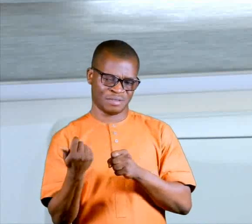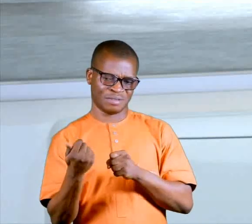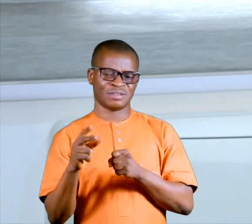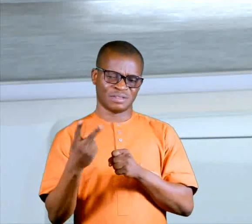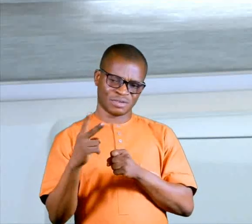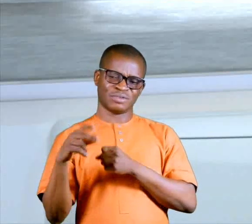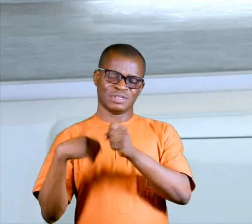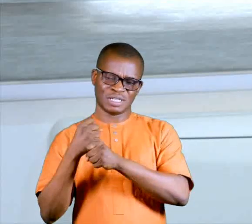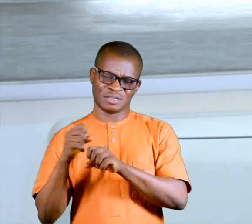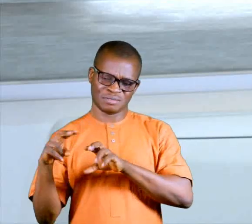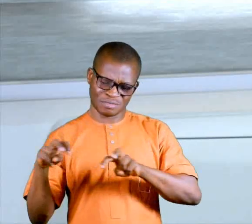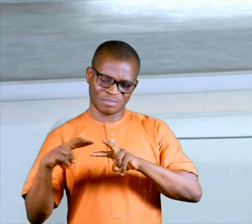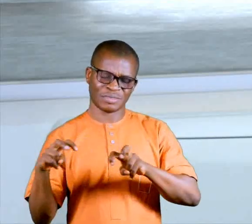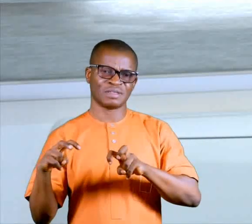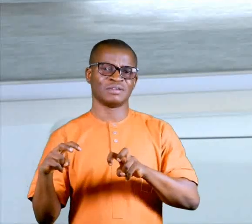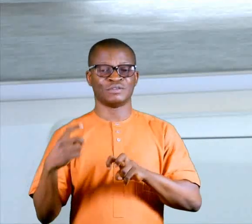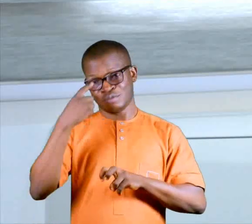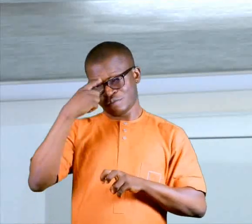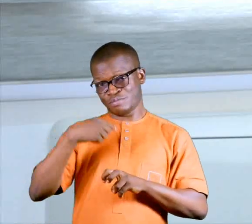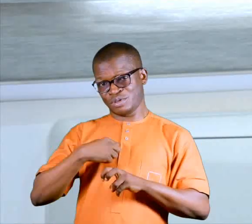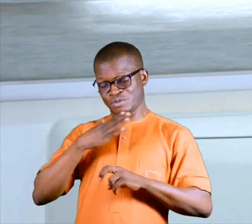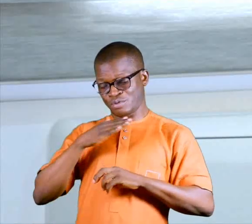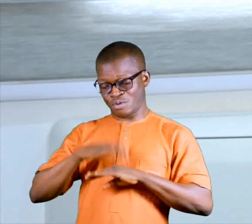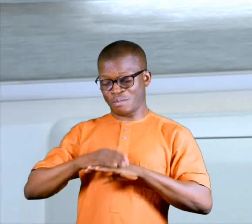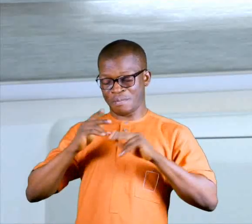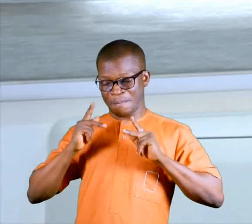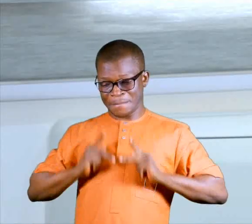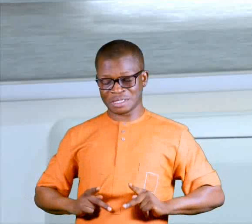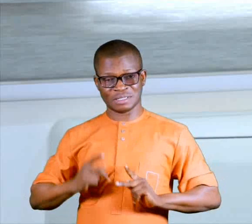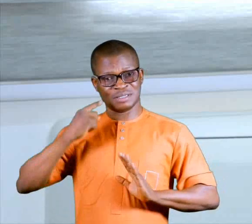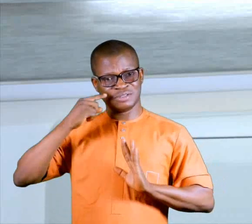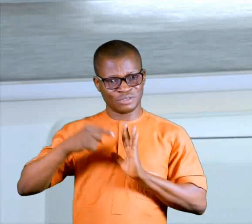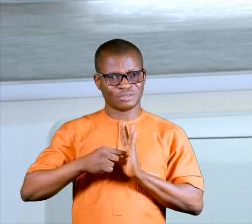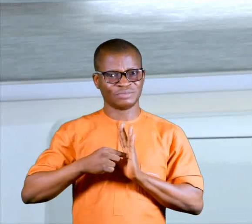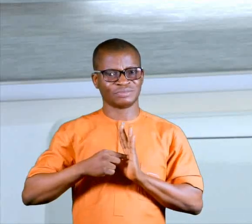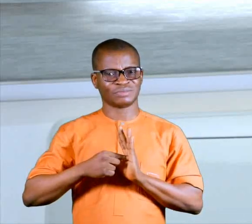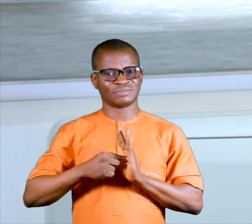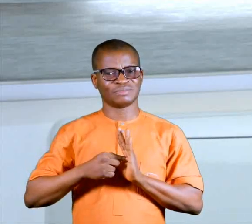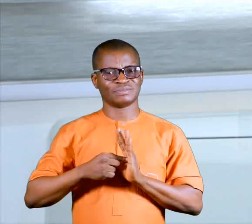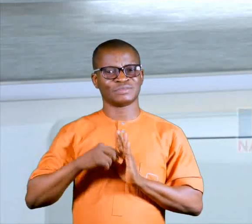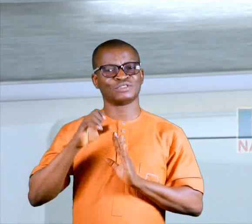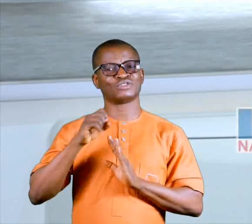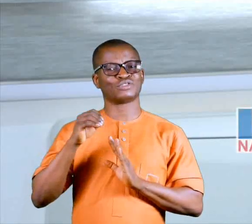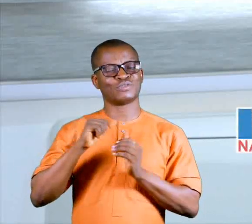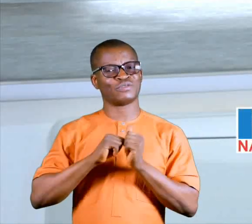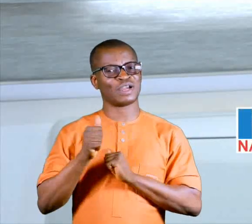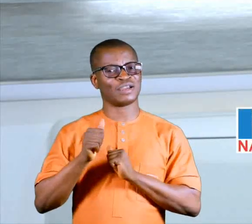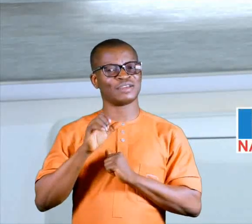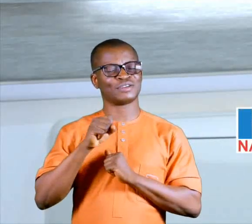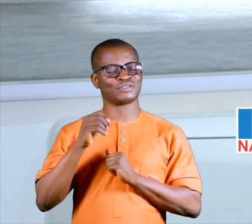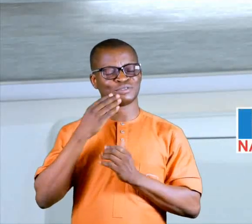can be done? So that's so for me, on a personal note, I think so far so